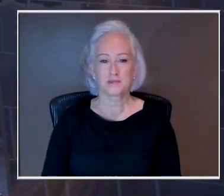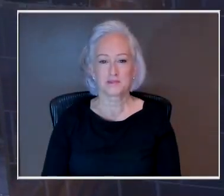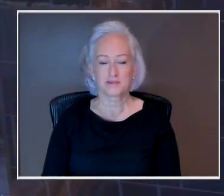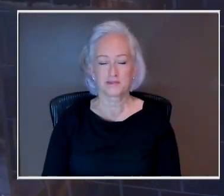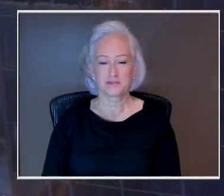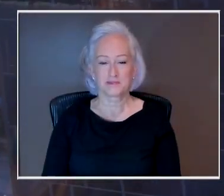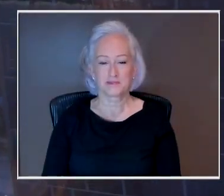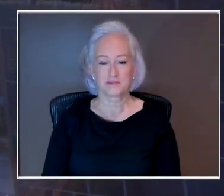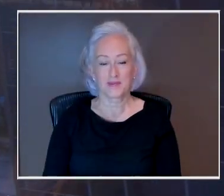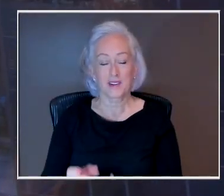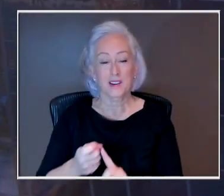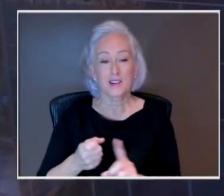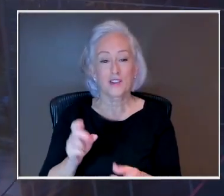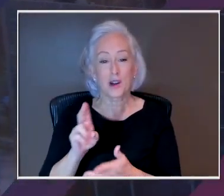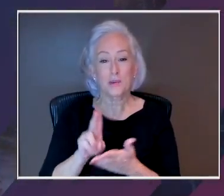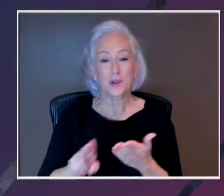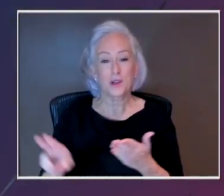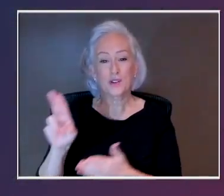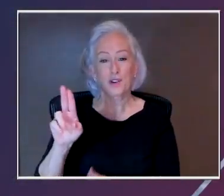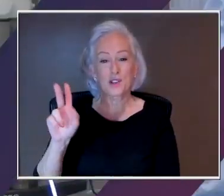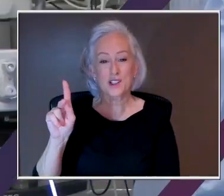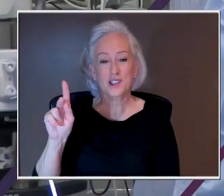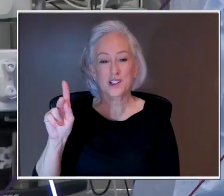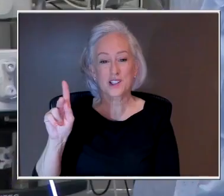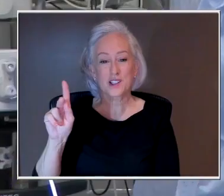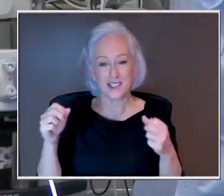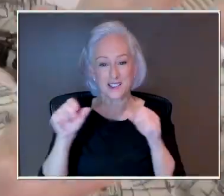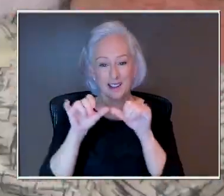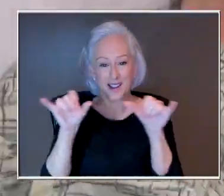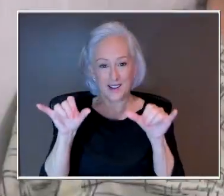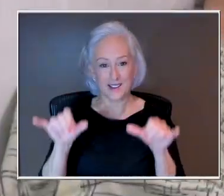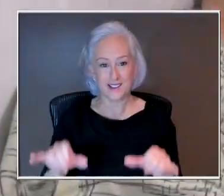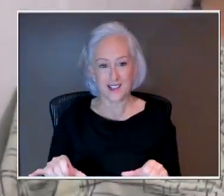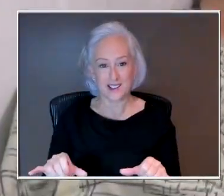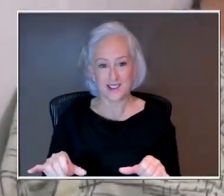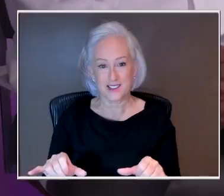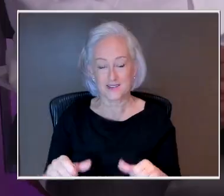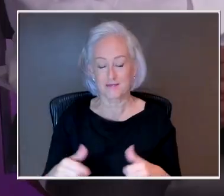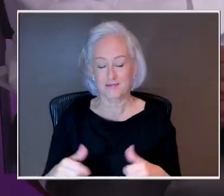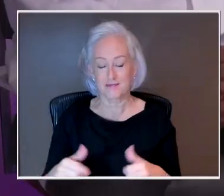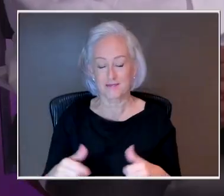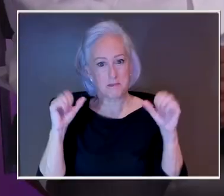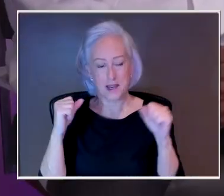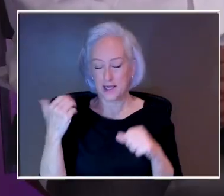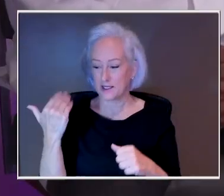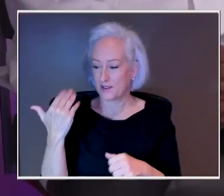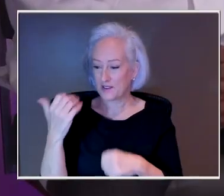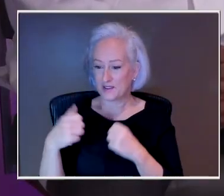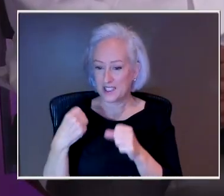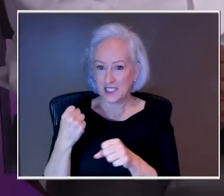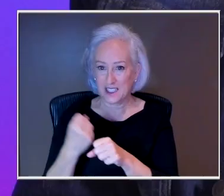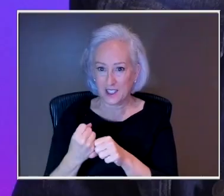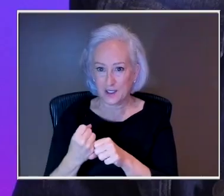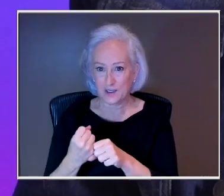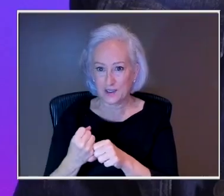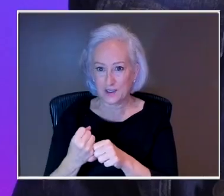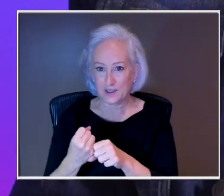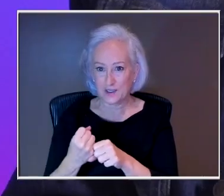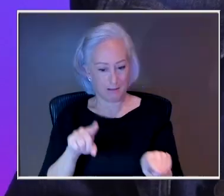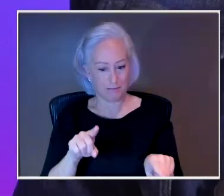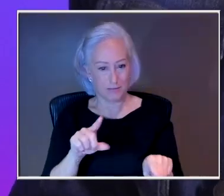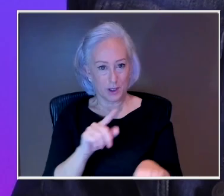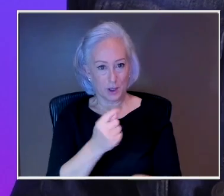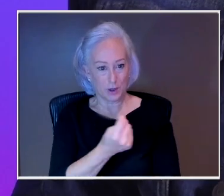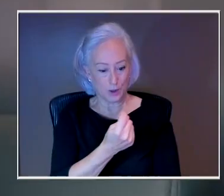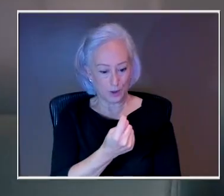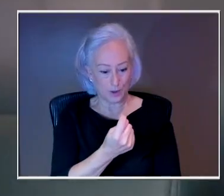from the University of Kansas Health System. I am amazed. The team here is great. I came on a Tuesday, and then by Saturday I